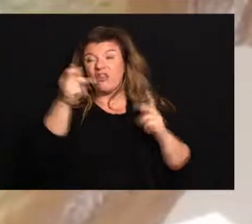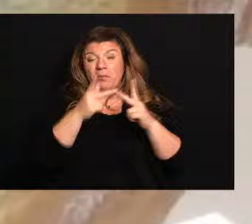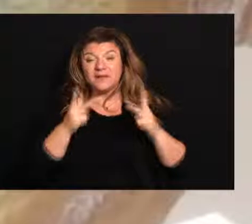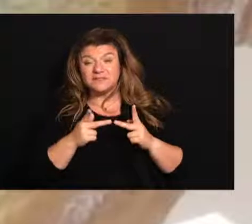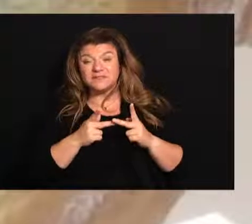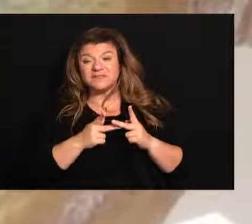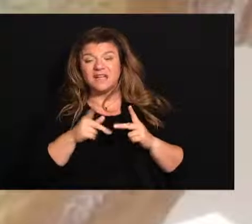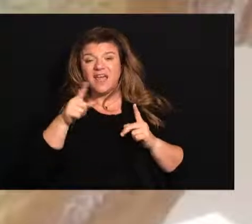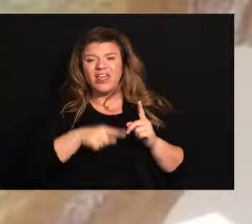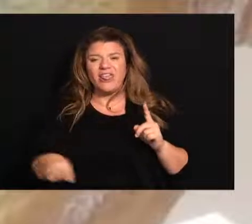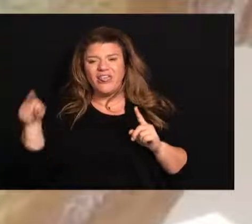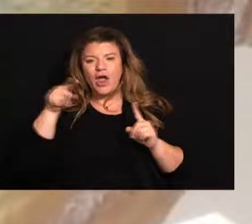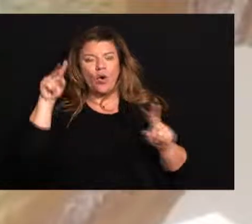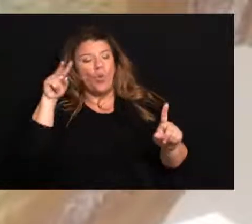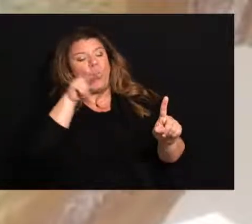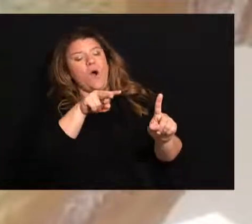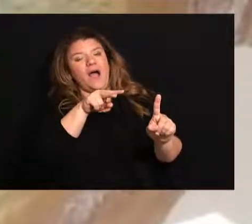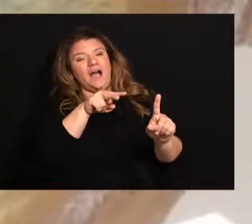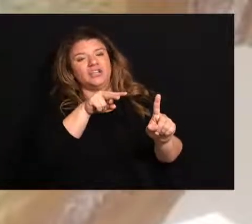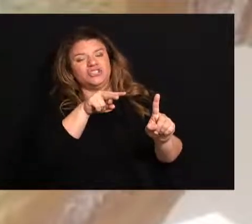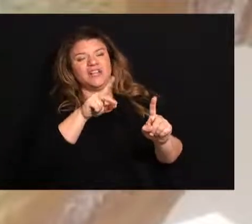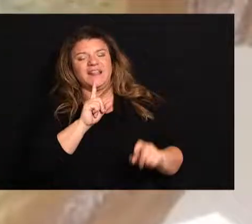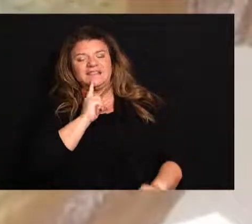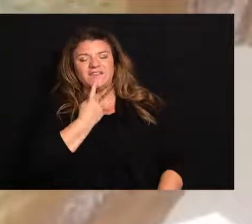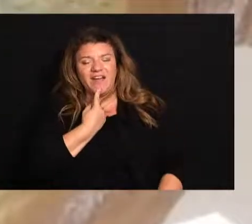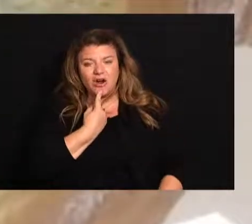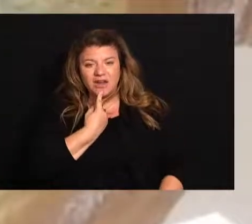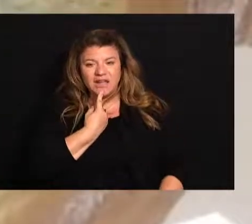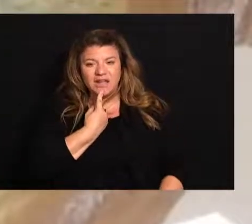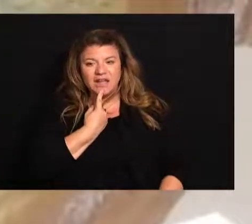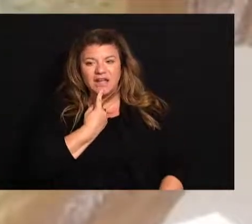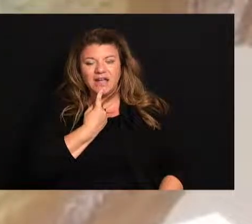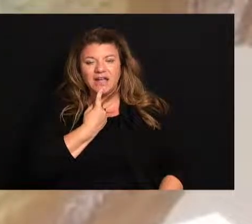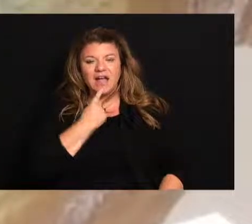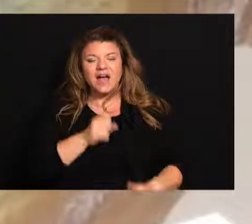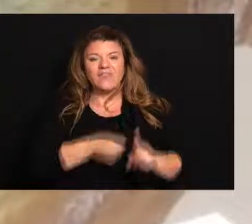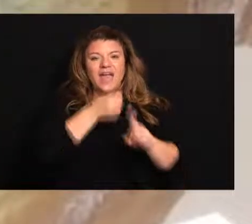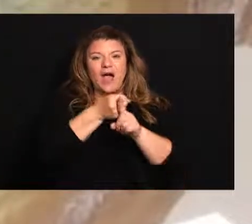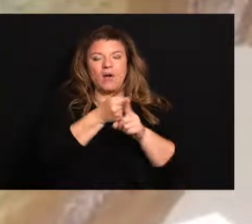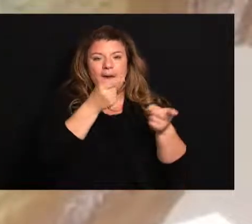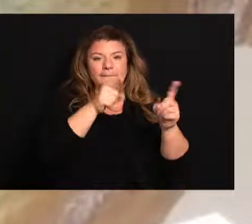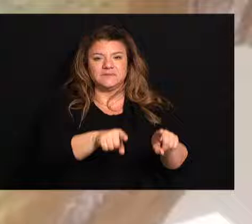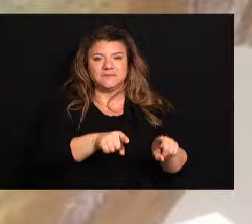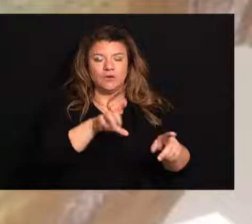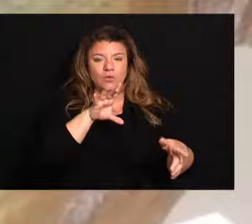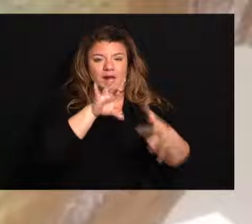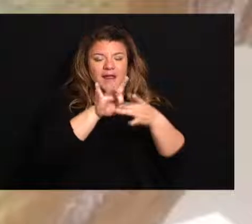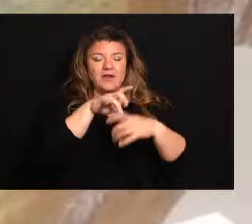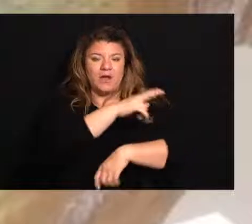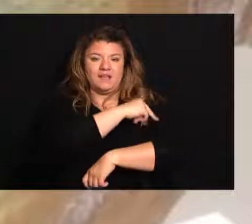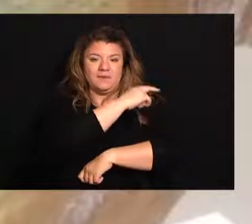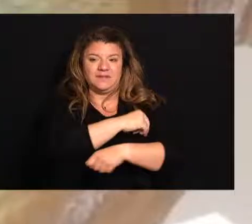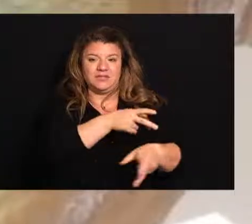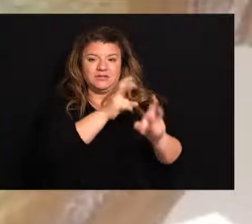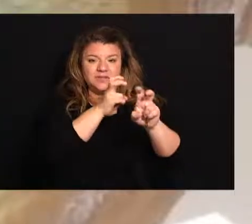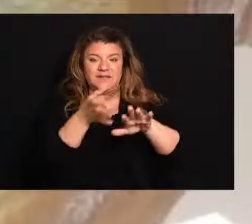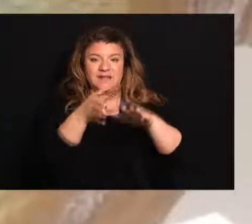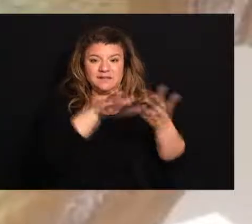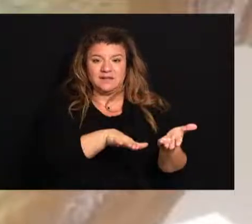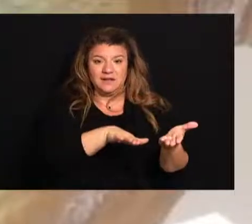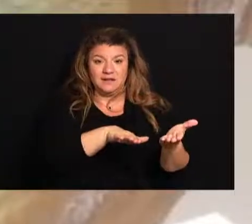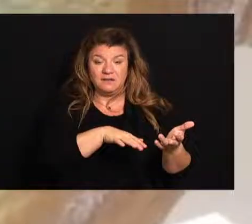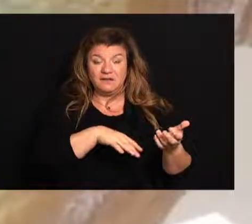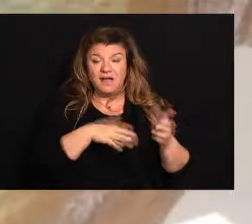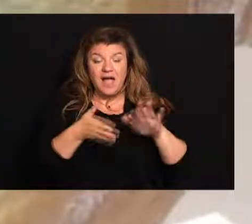are watching the severity of the outcomes, particularly related to hospitalizations and deaths. And our deaths